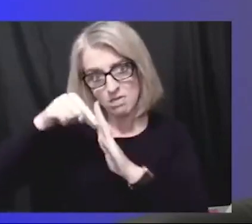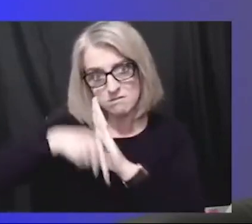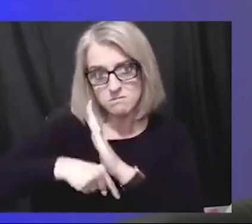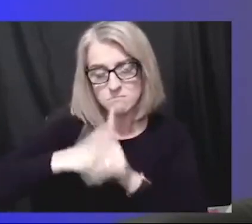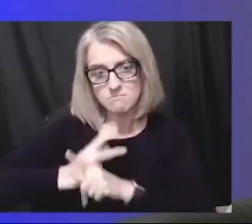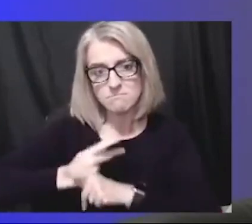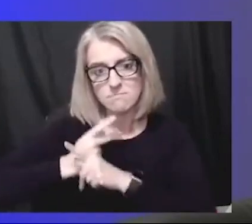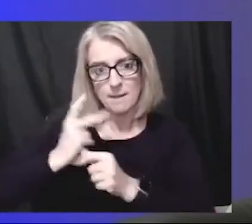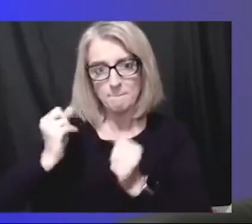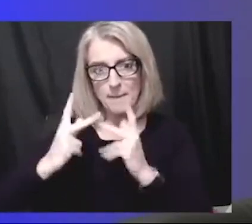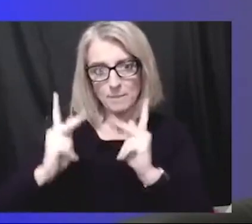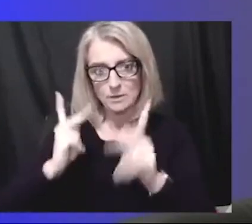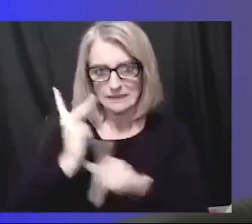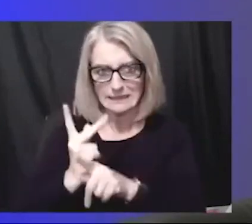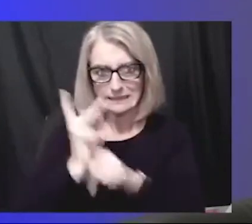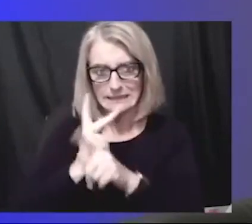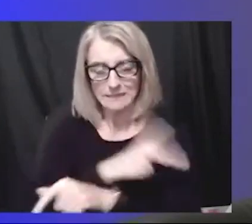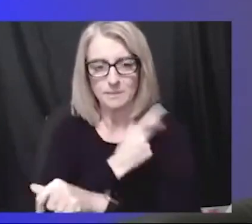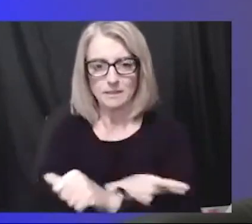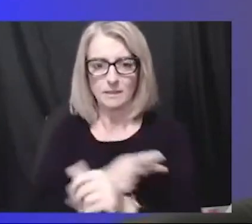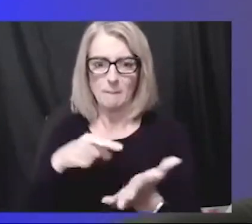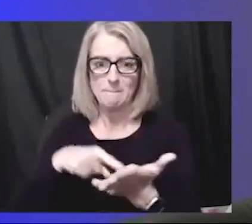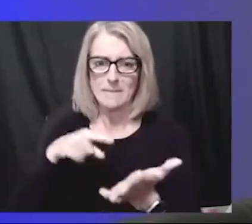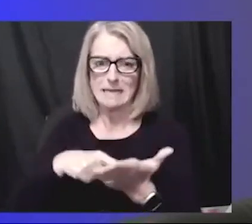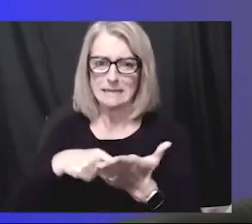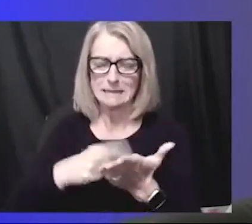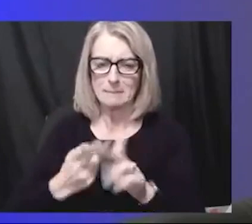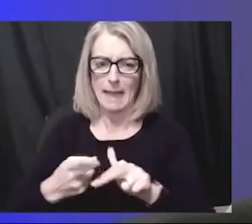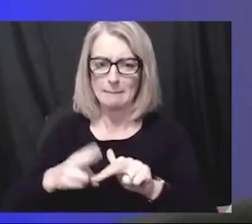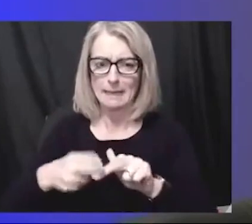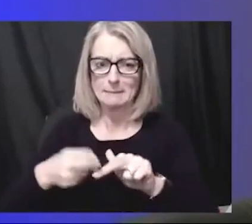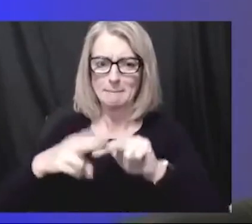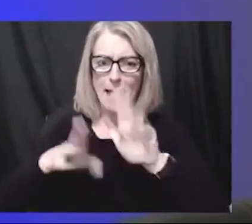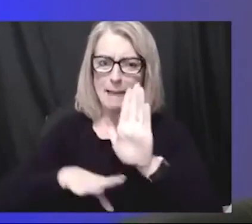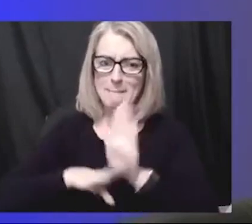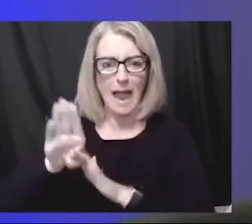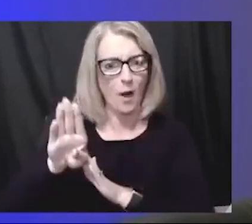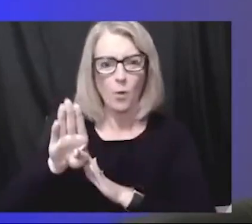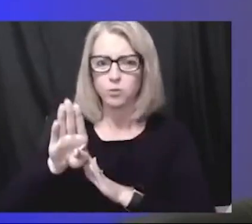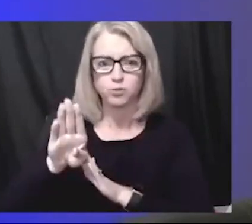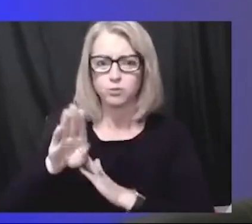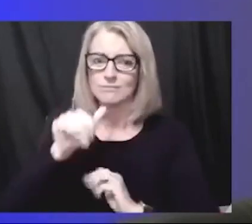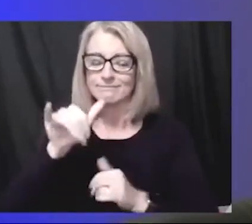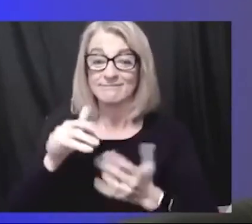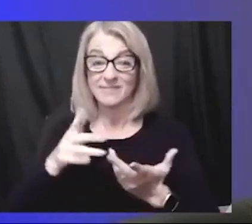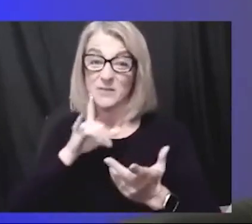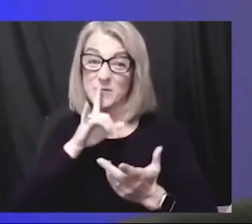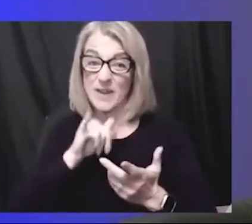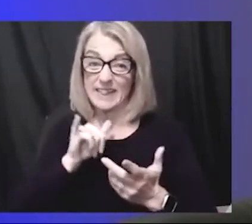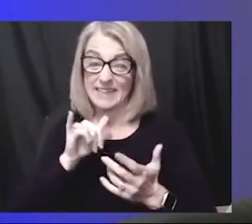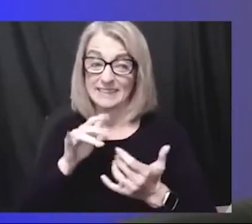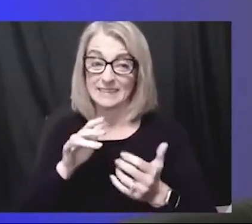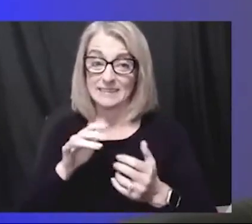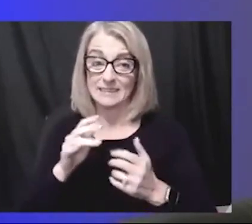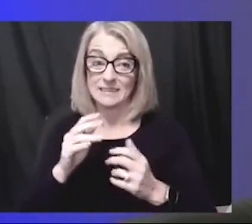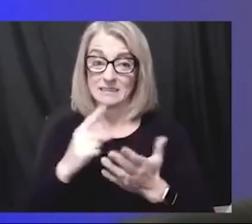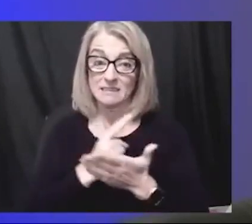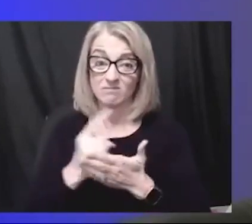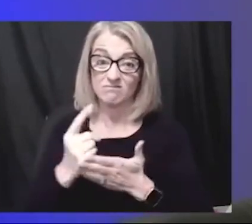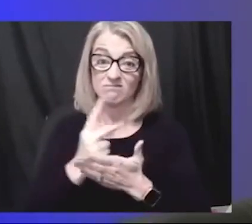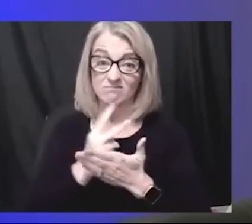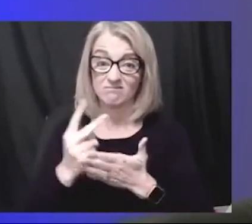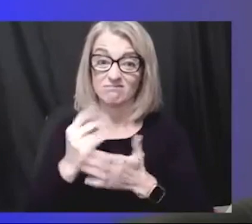care of that patient, those bills are just astronomical. I mean, it's not uncommon for a patient who's here several weeks with COVID